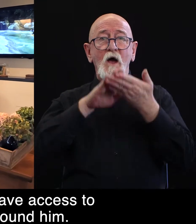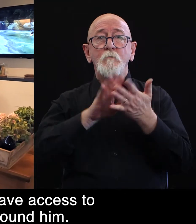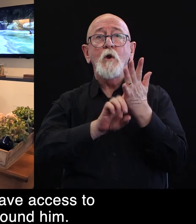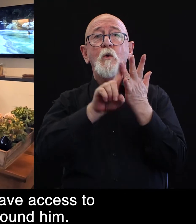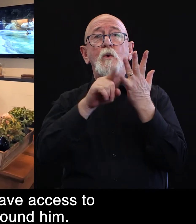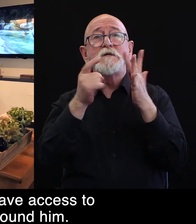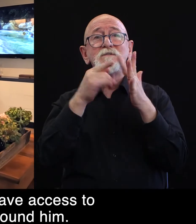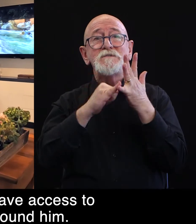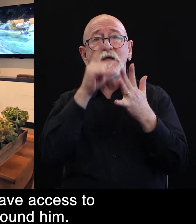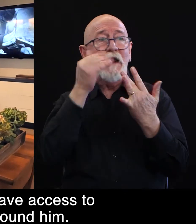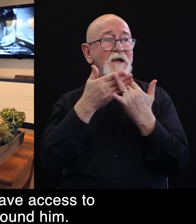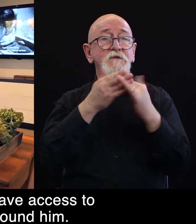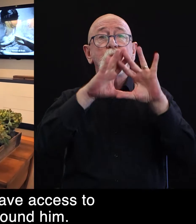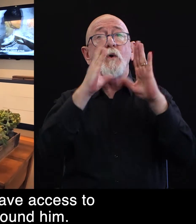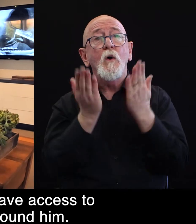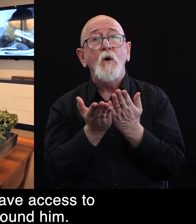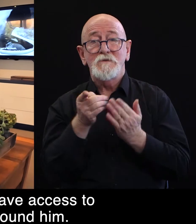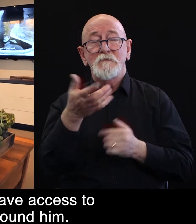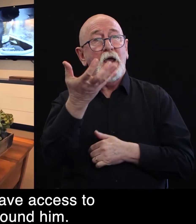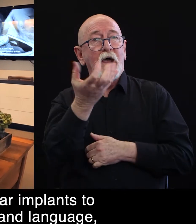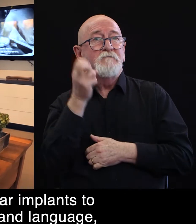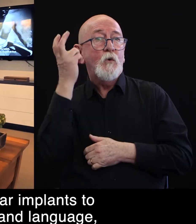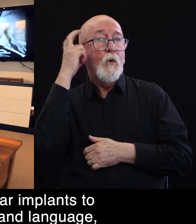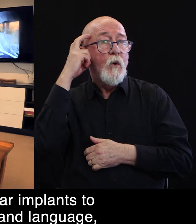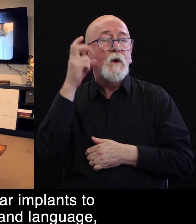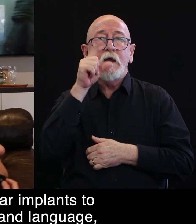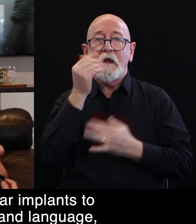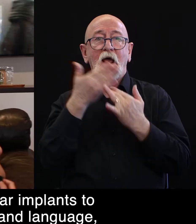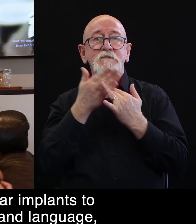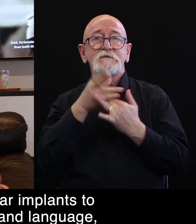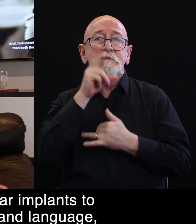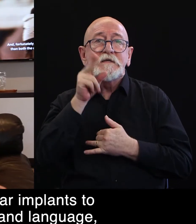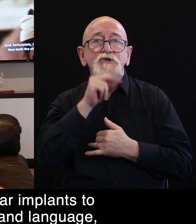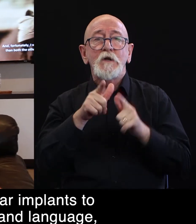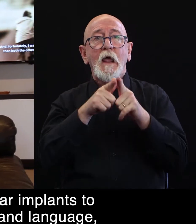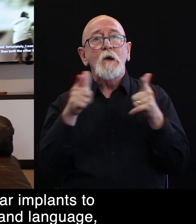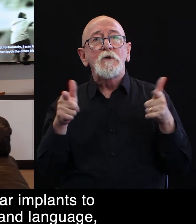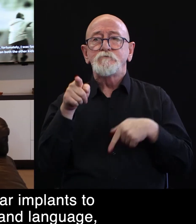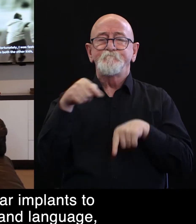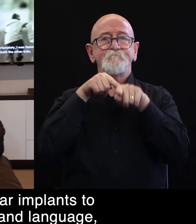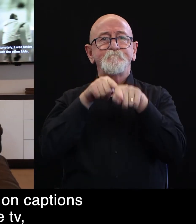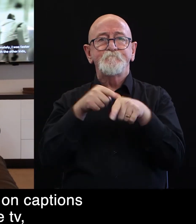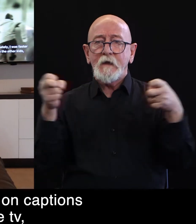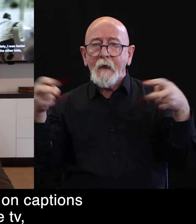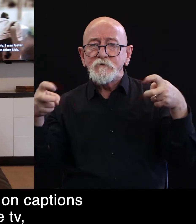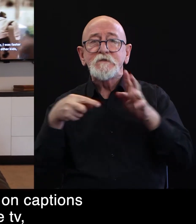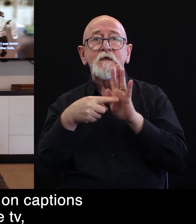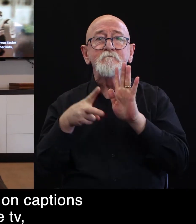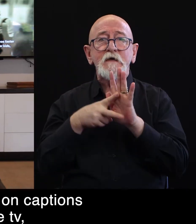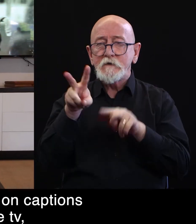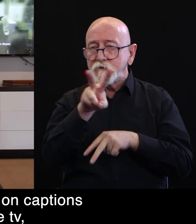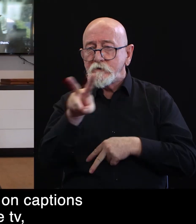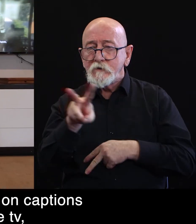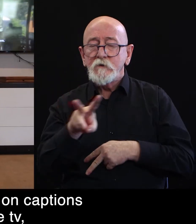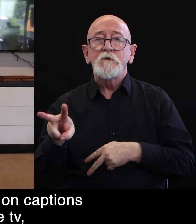It helps Lewis have access to the world around him. He uses cochlear implants to access speech and language. He also relies on